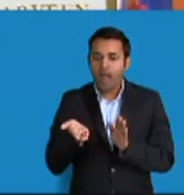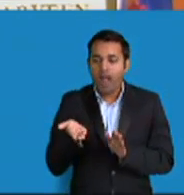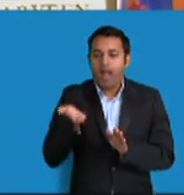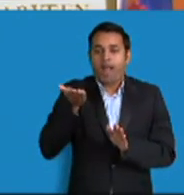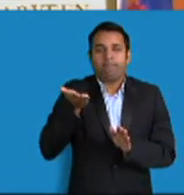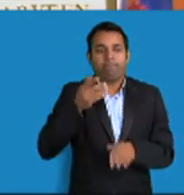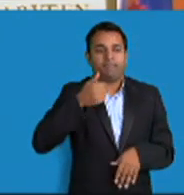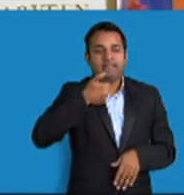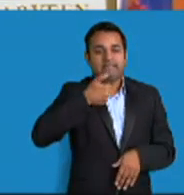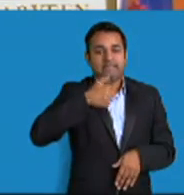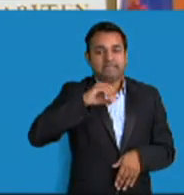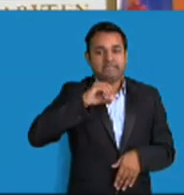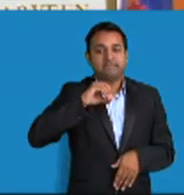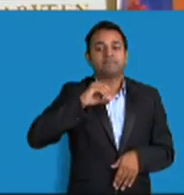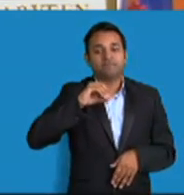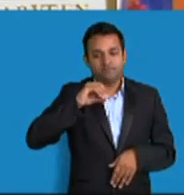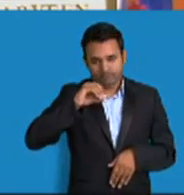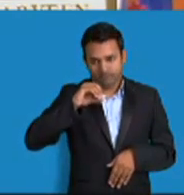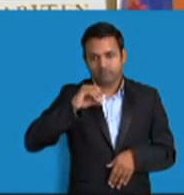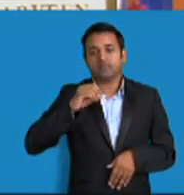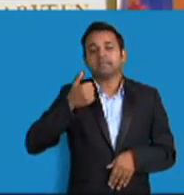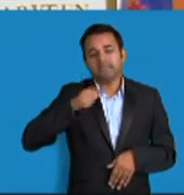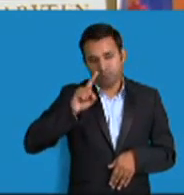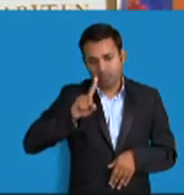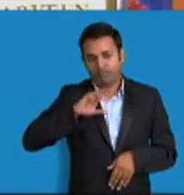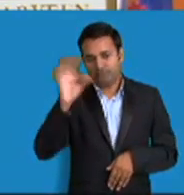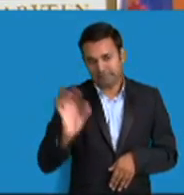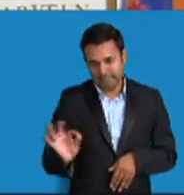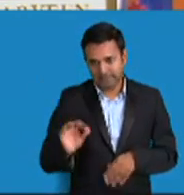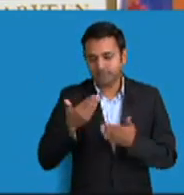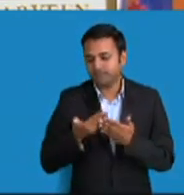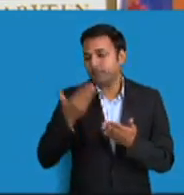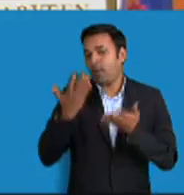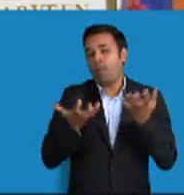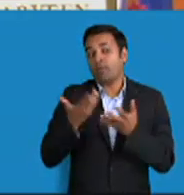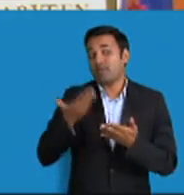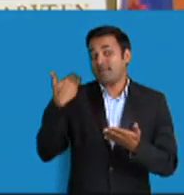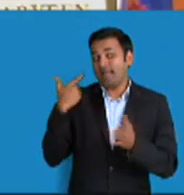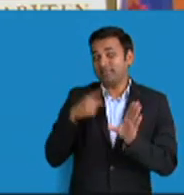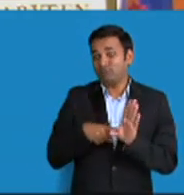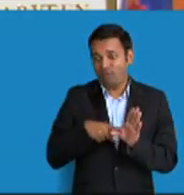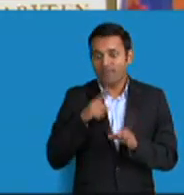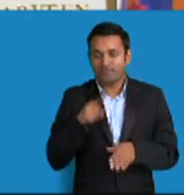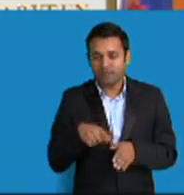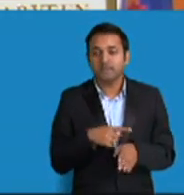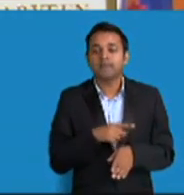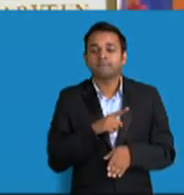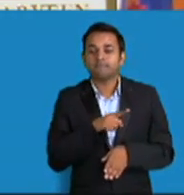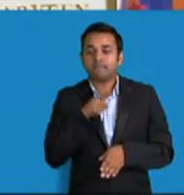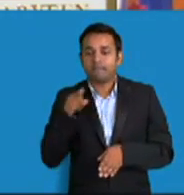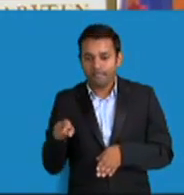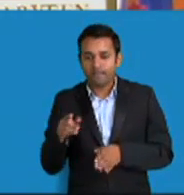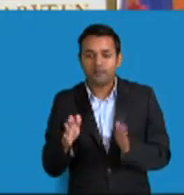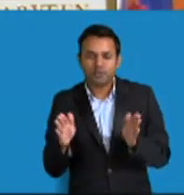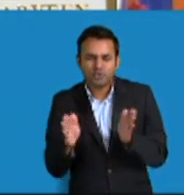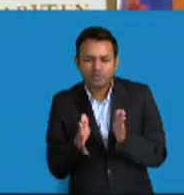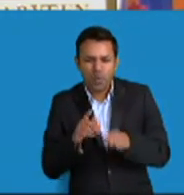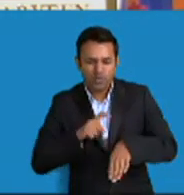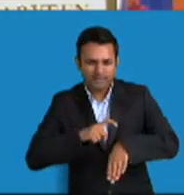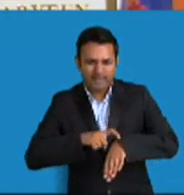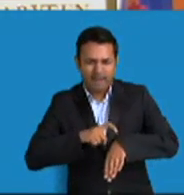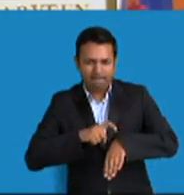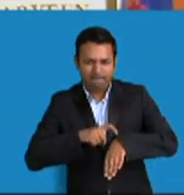61%, Madam Speaker. So you can see, Madam Speaker, over a short period of time, we have increased the pass rate for year 12 within the 2-year